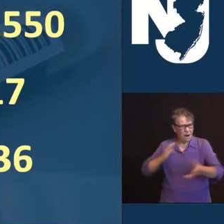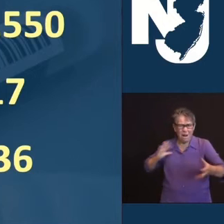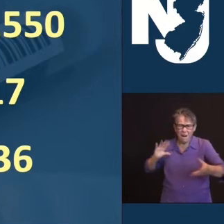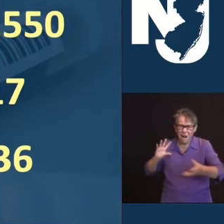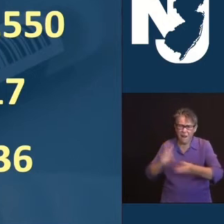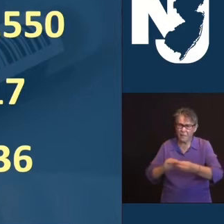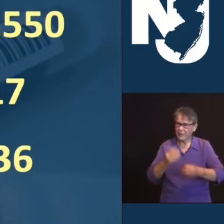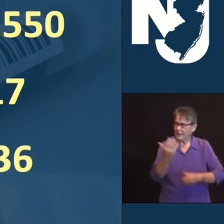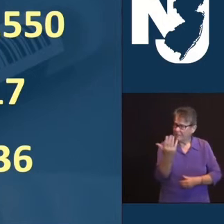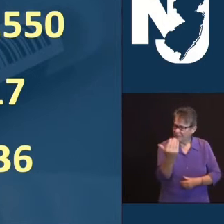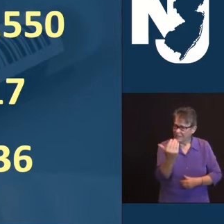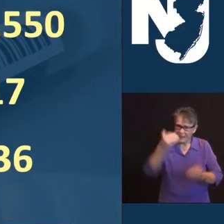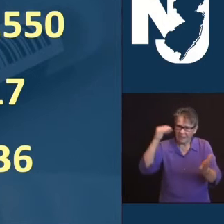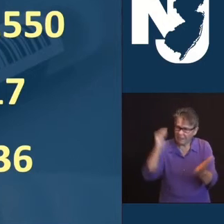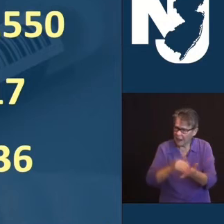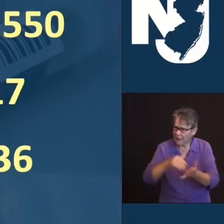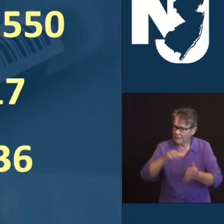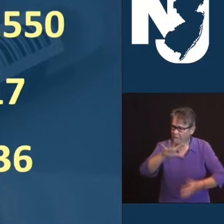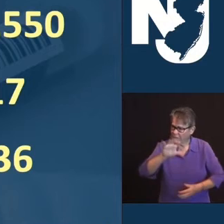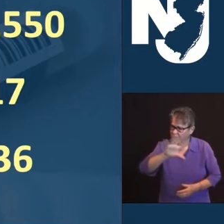15,550 confirmed deaths with